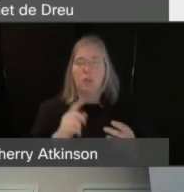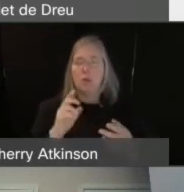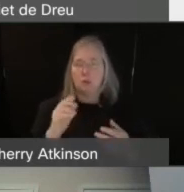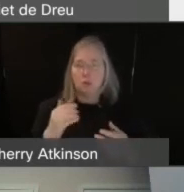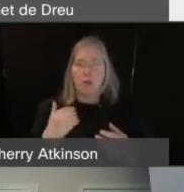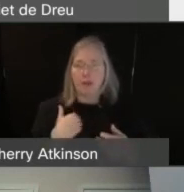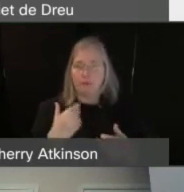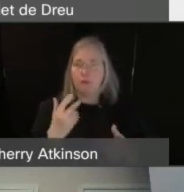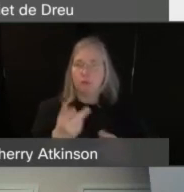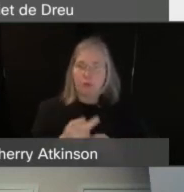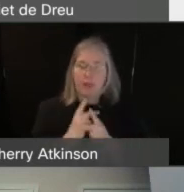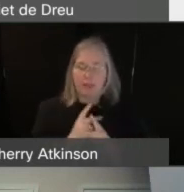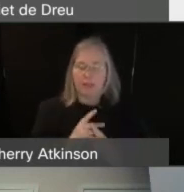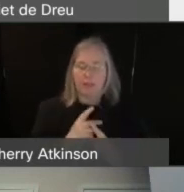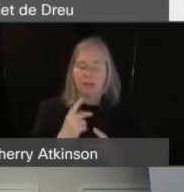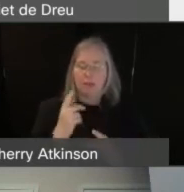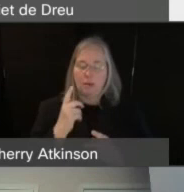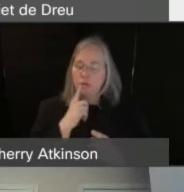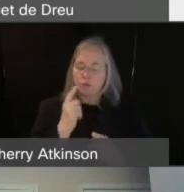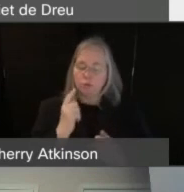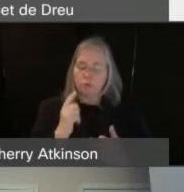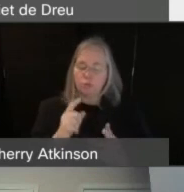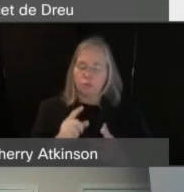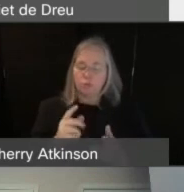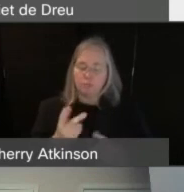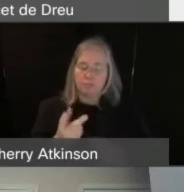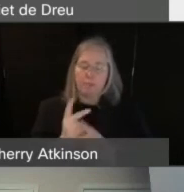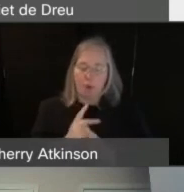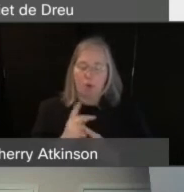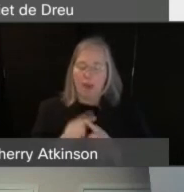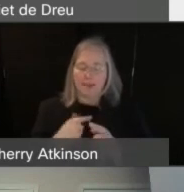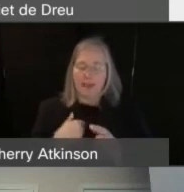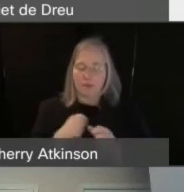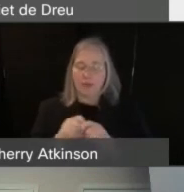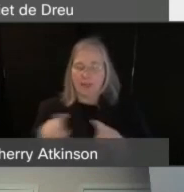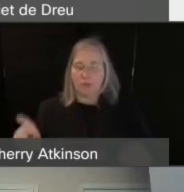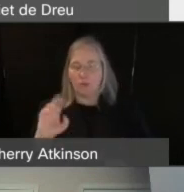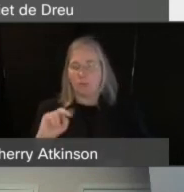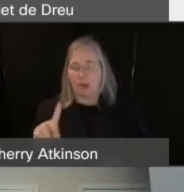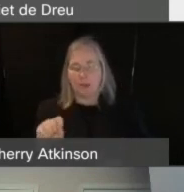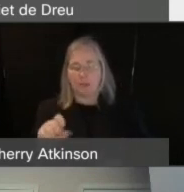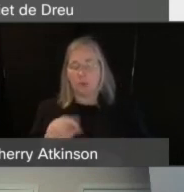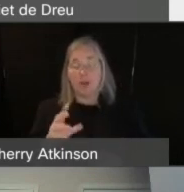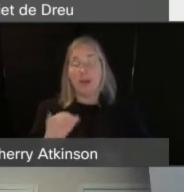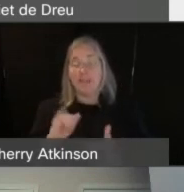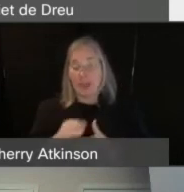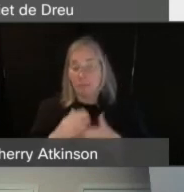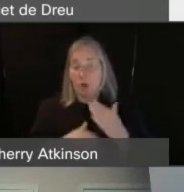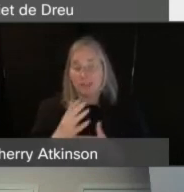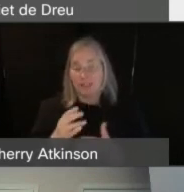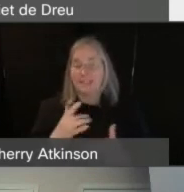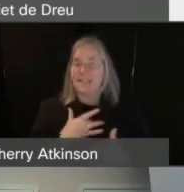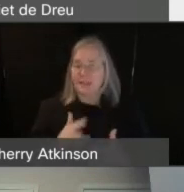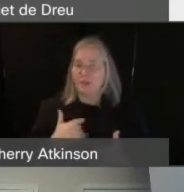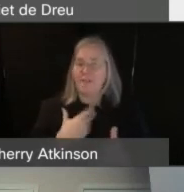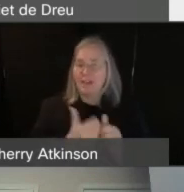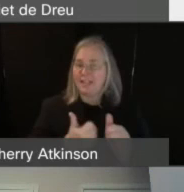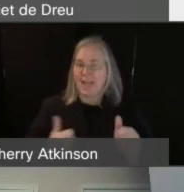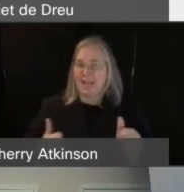and finally issue the bond to pay off ourselves on that. So that process itself, usually there's a lagging part. And